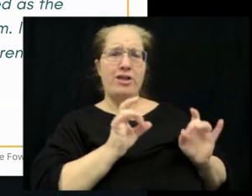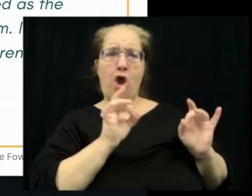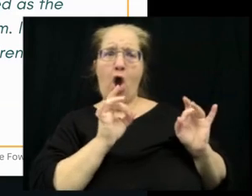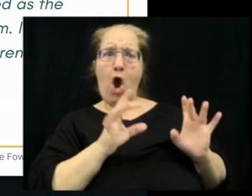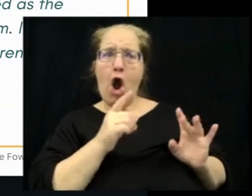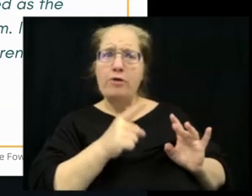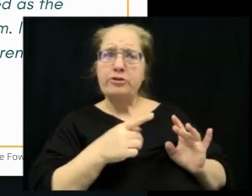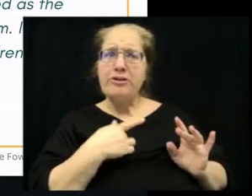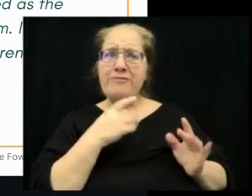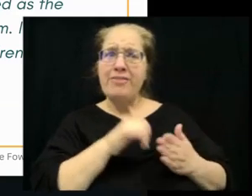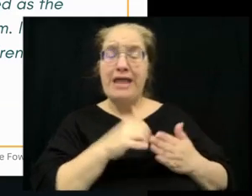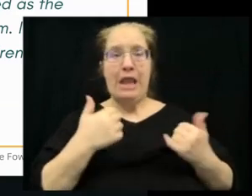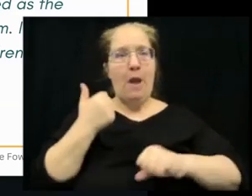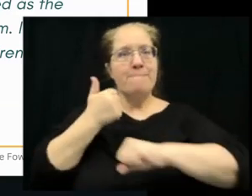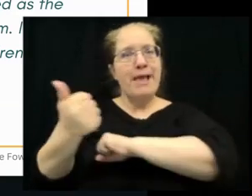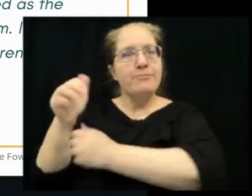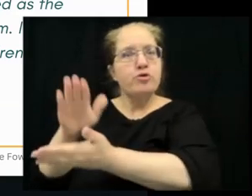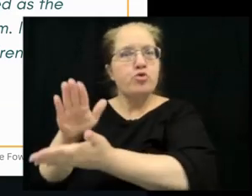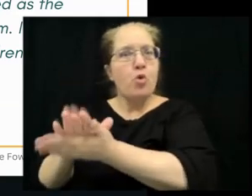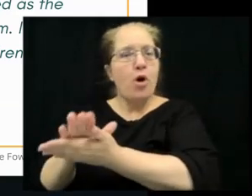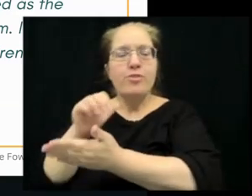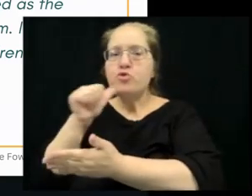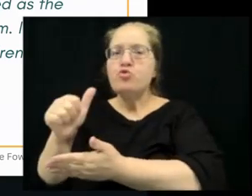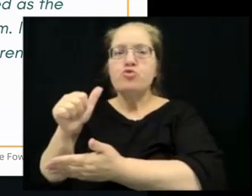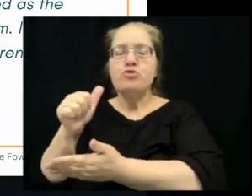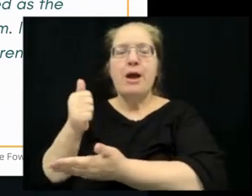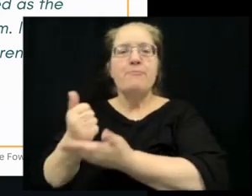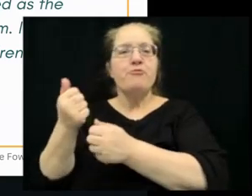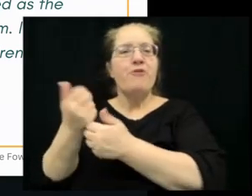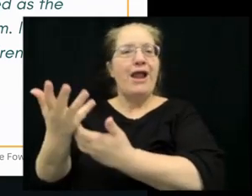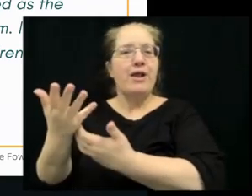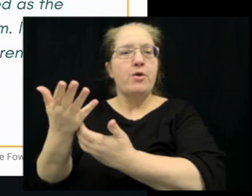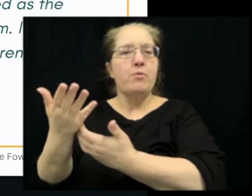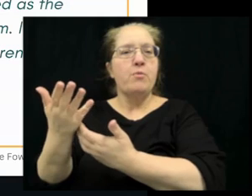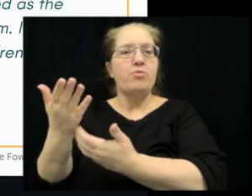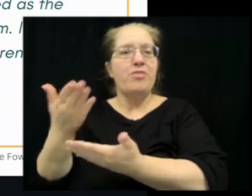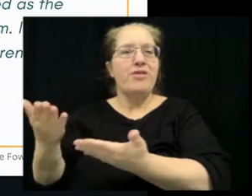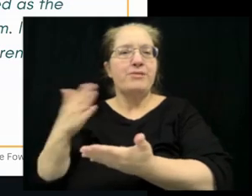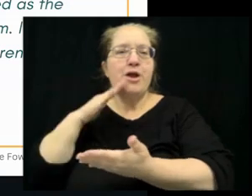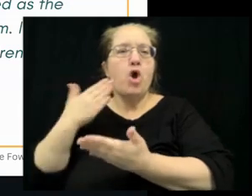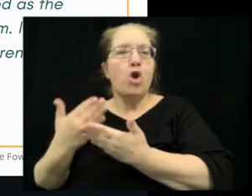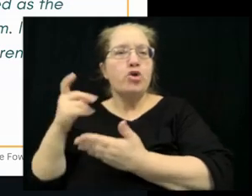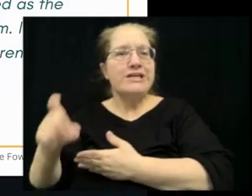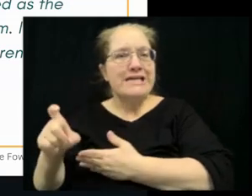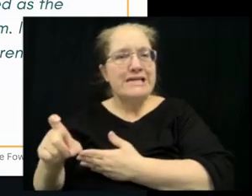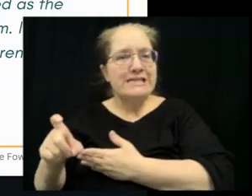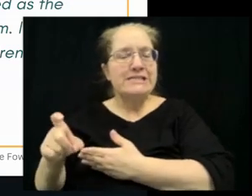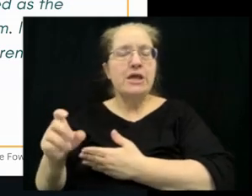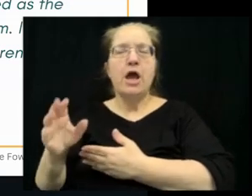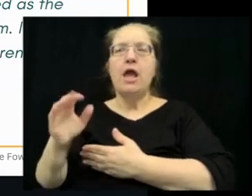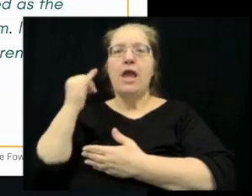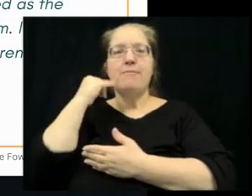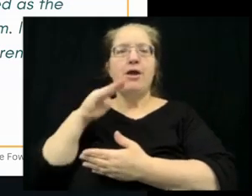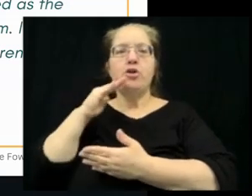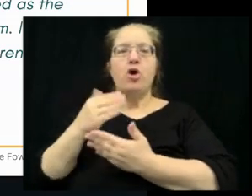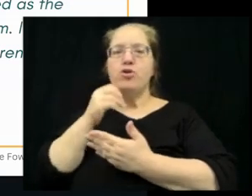to blame the school. I was like, oh, the school isn't providing what she needs. I started to be like, oh, if she doesn't feel good in the morning, well, why